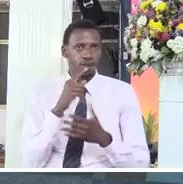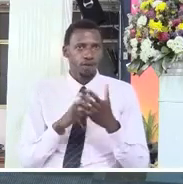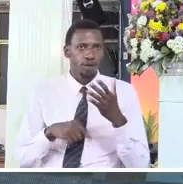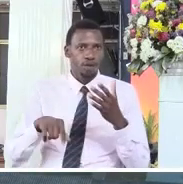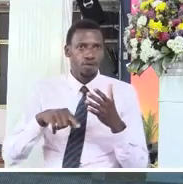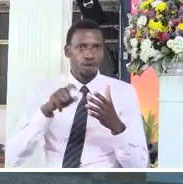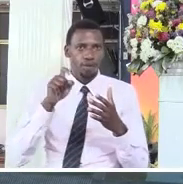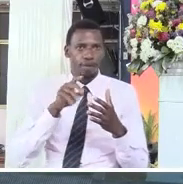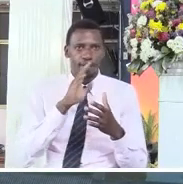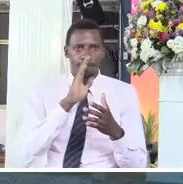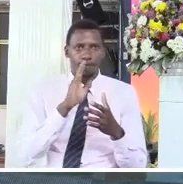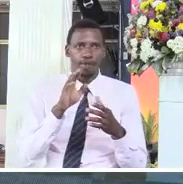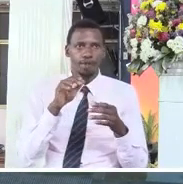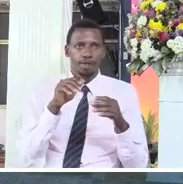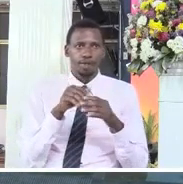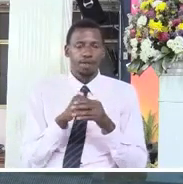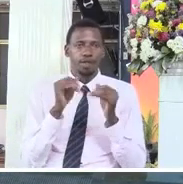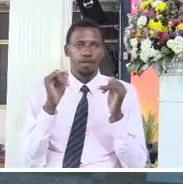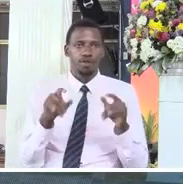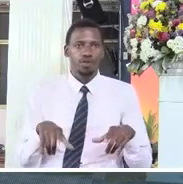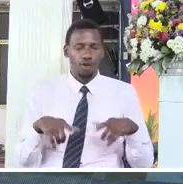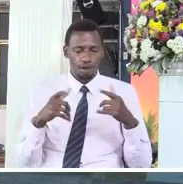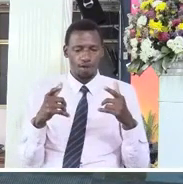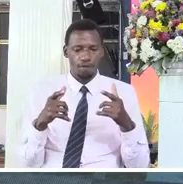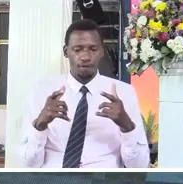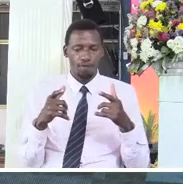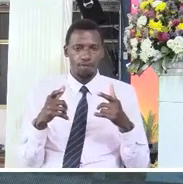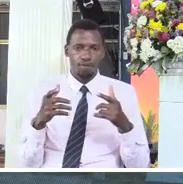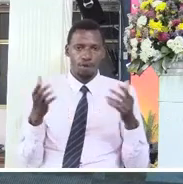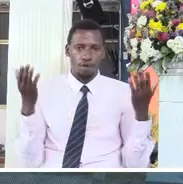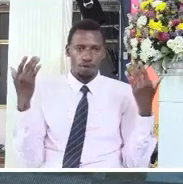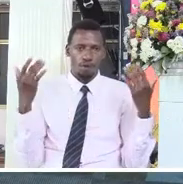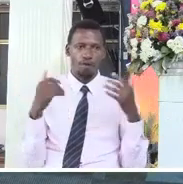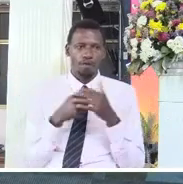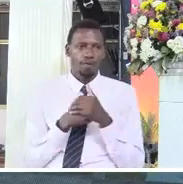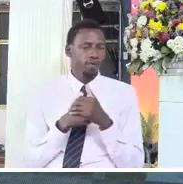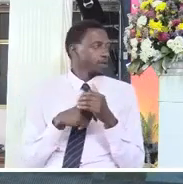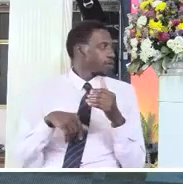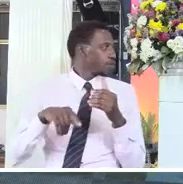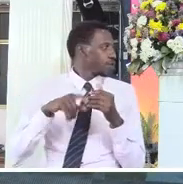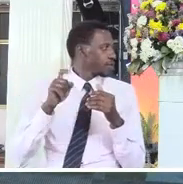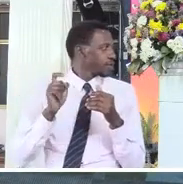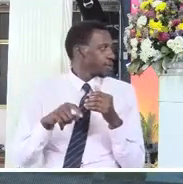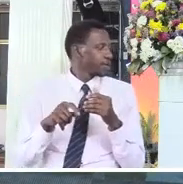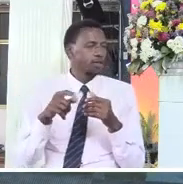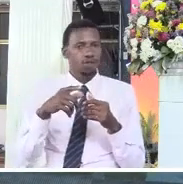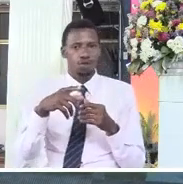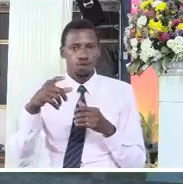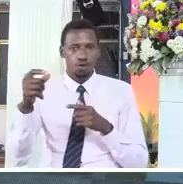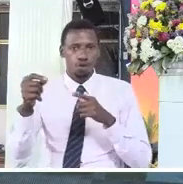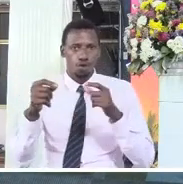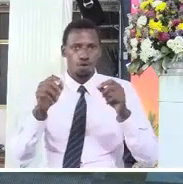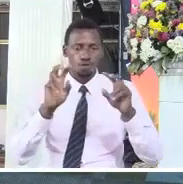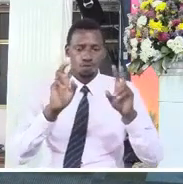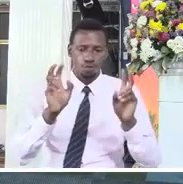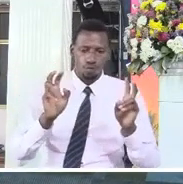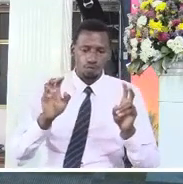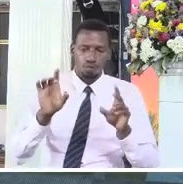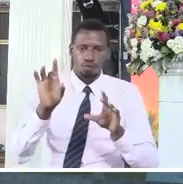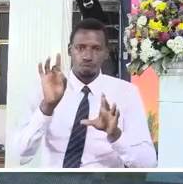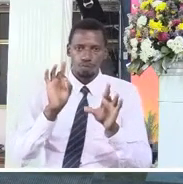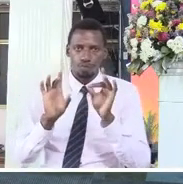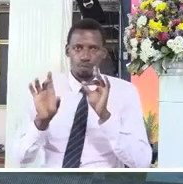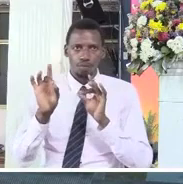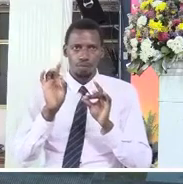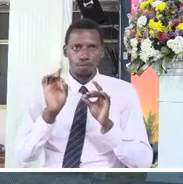as Newlife, intentionally intergenerational. True. We have to go, find them, identify their talents